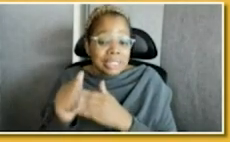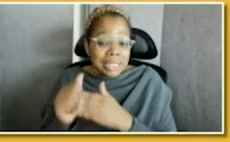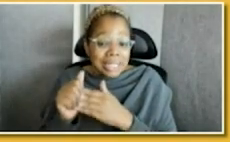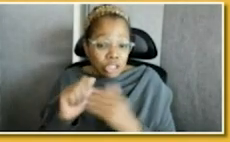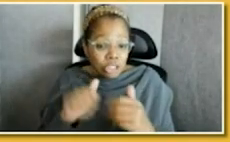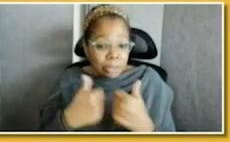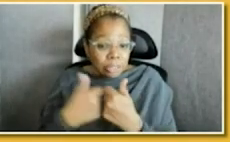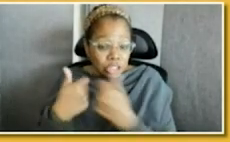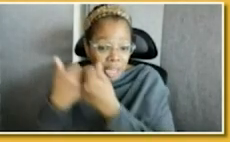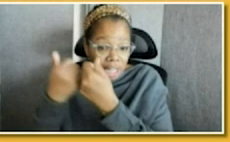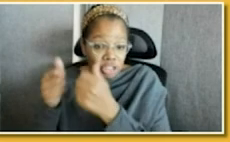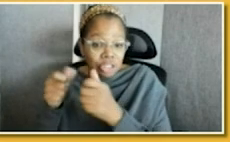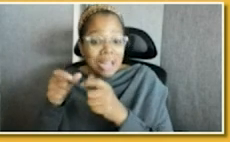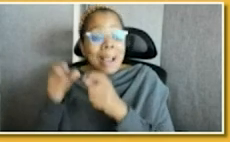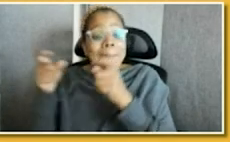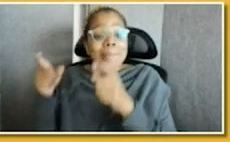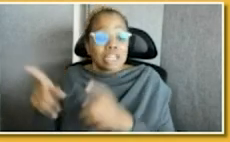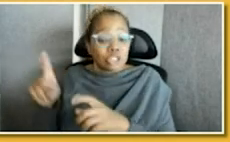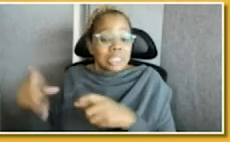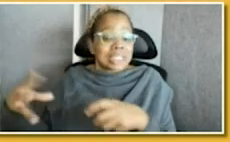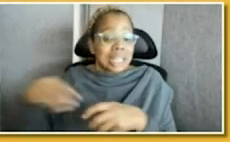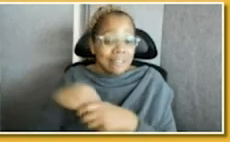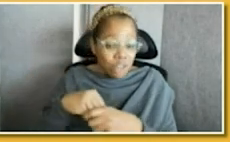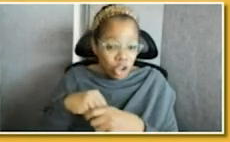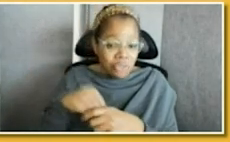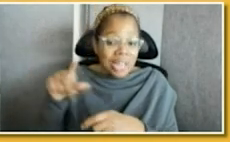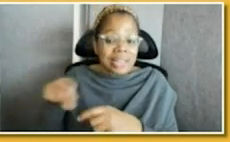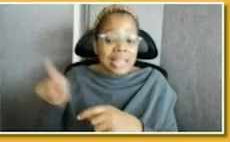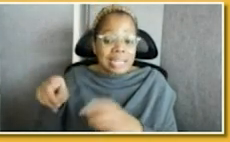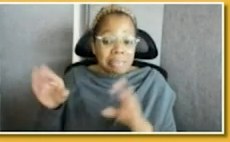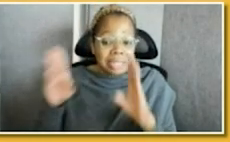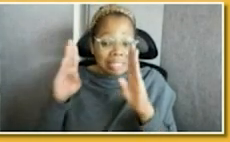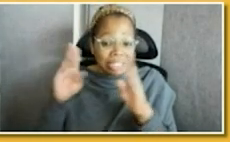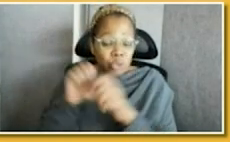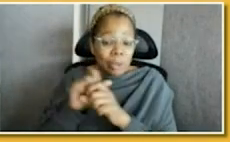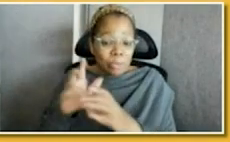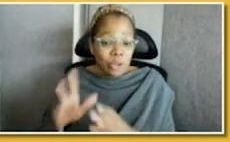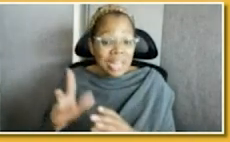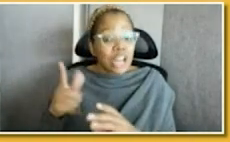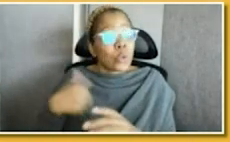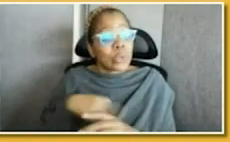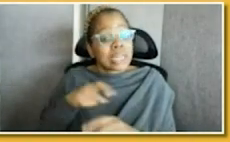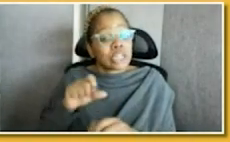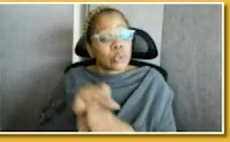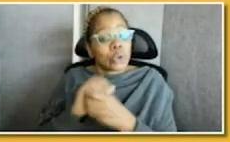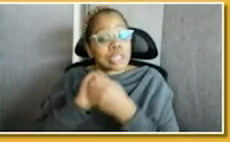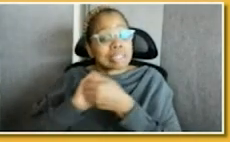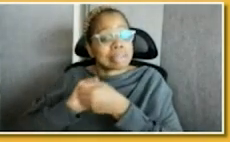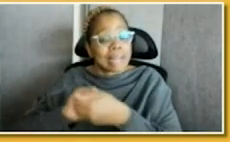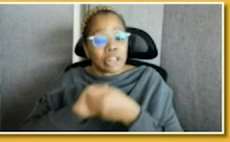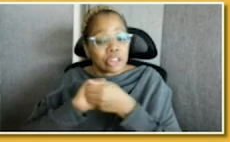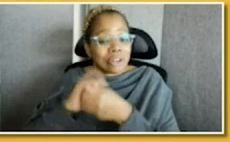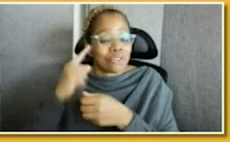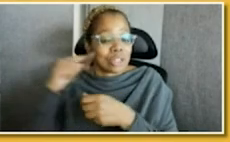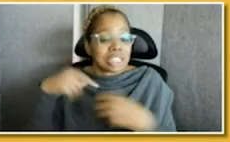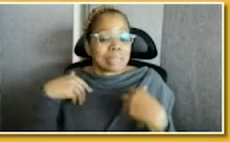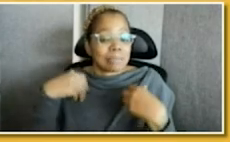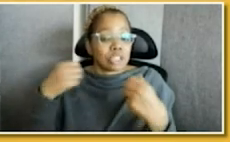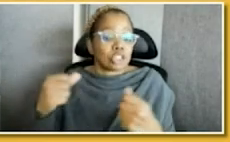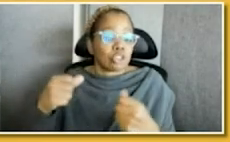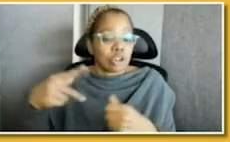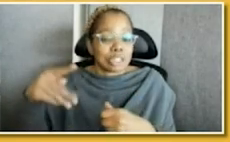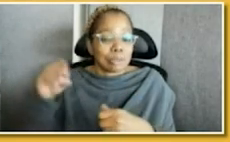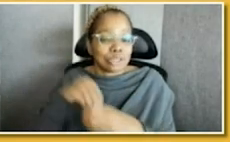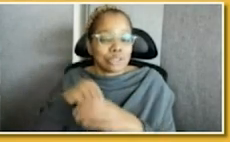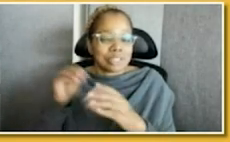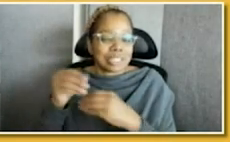to get involved and they got to listen to the employees and let's work together to make this the strongest postal service in the world. So read